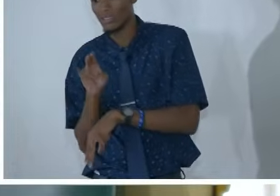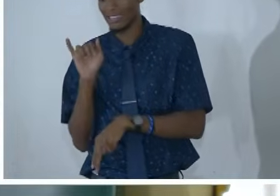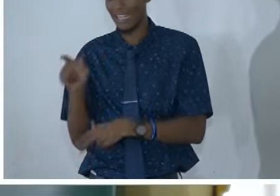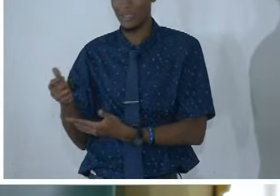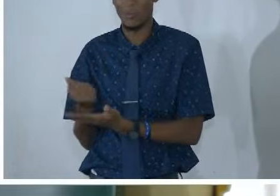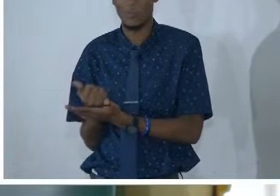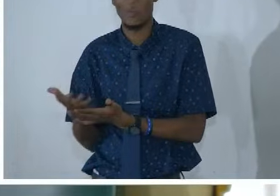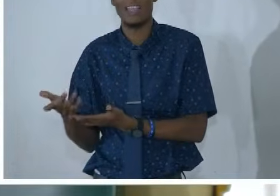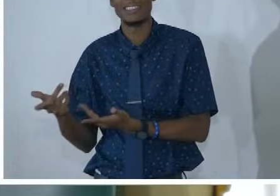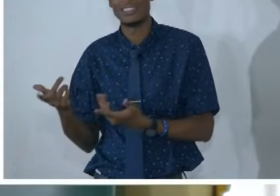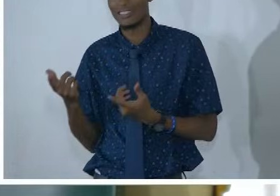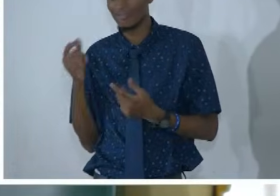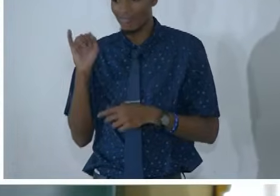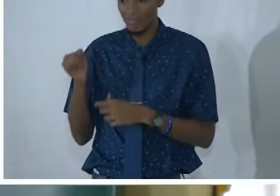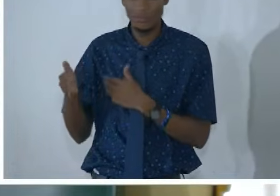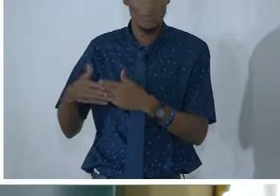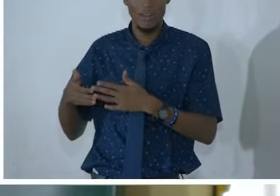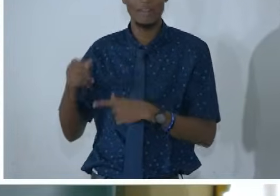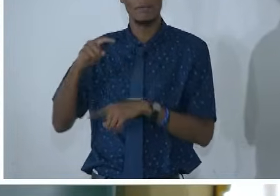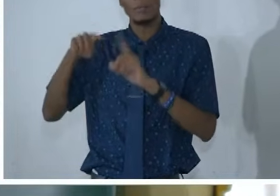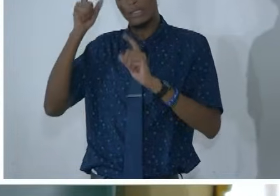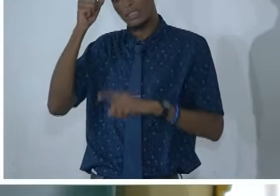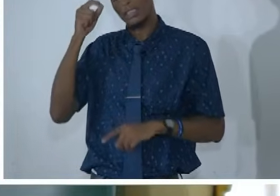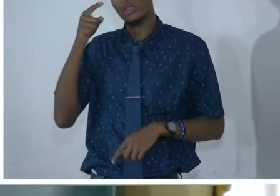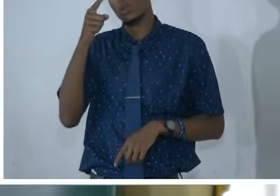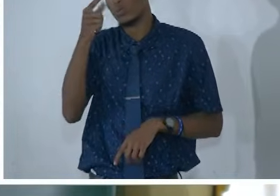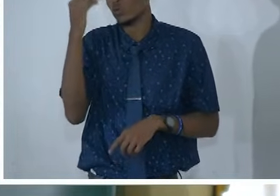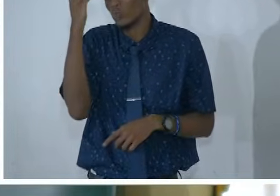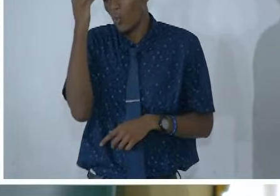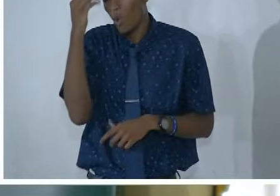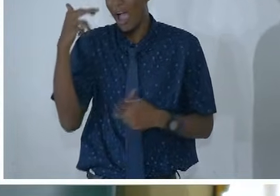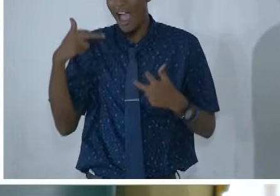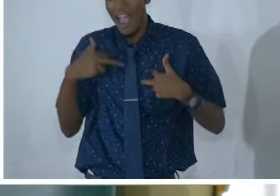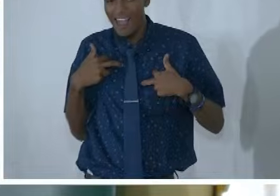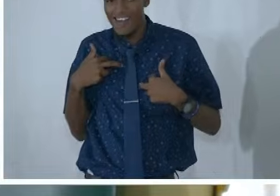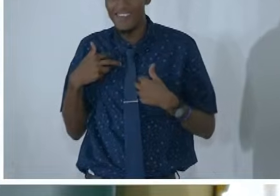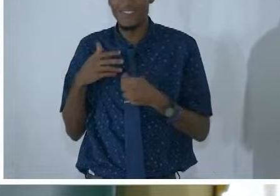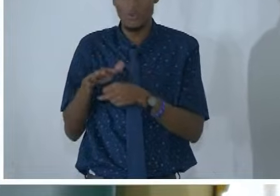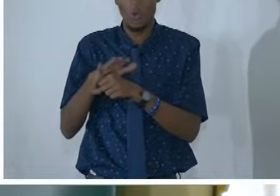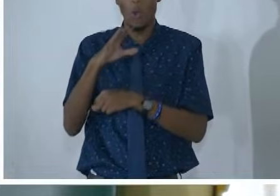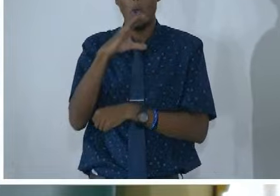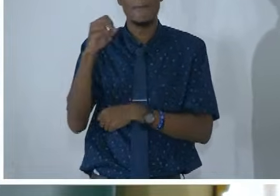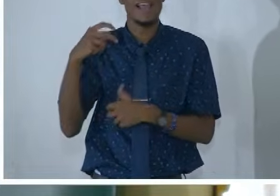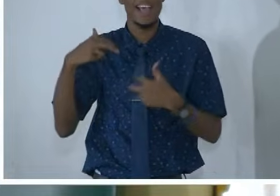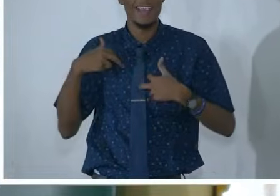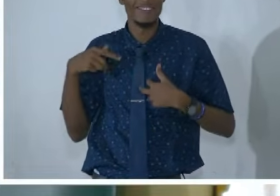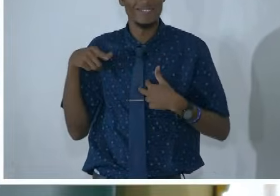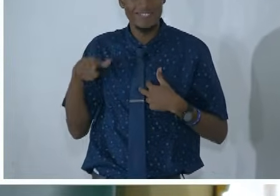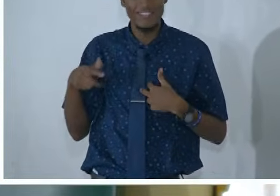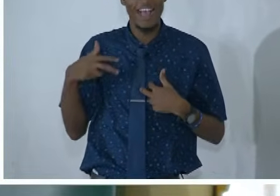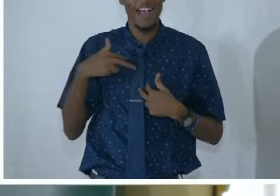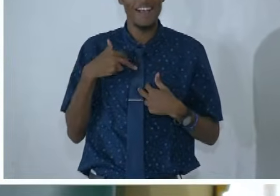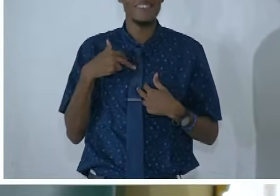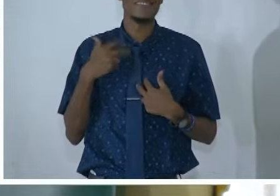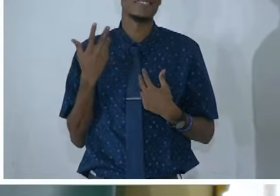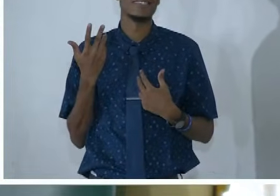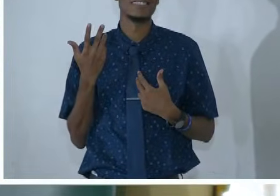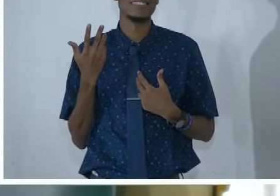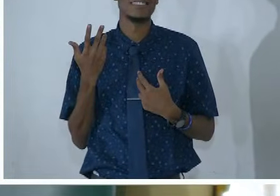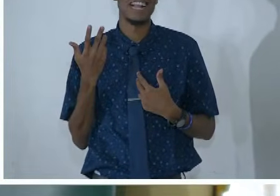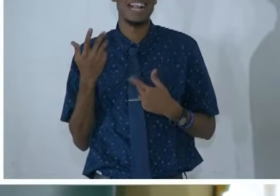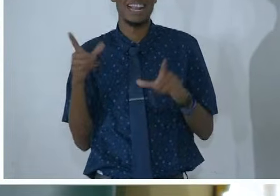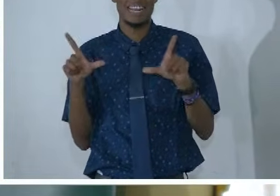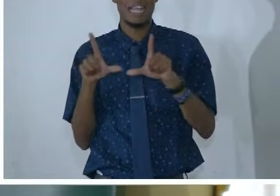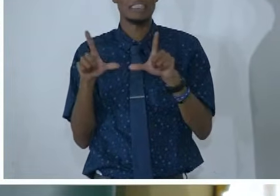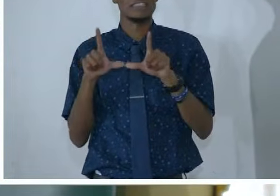as you are aware, there is a local company that does have an exploratory license in relation